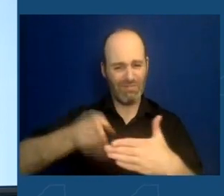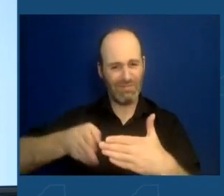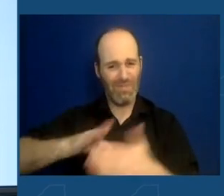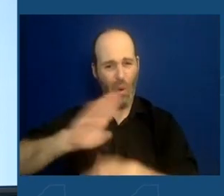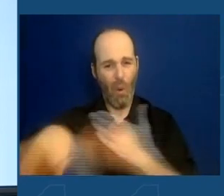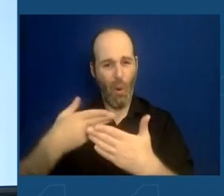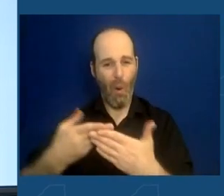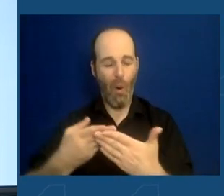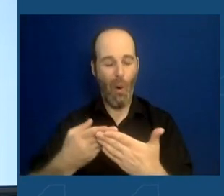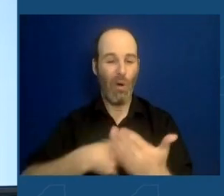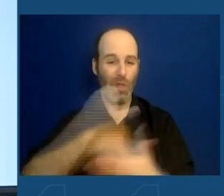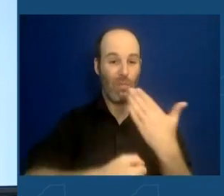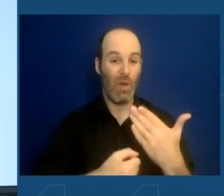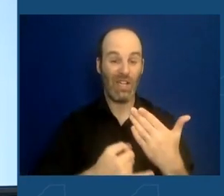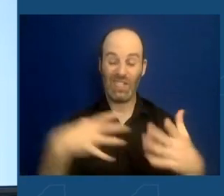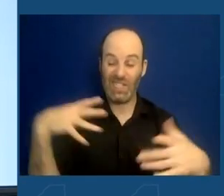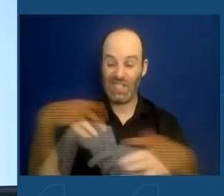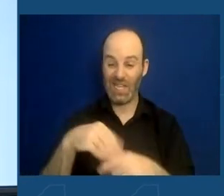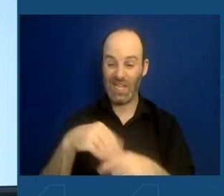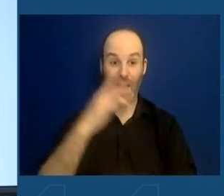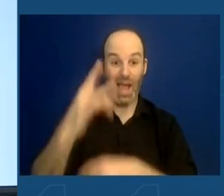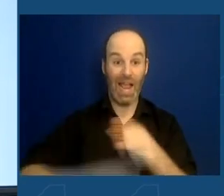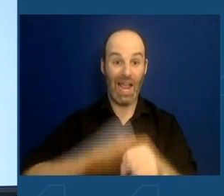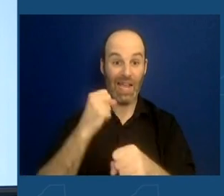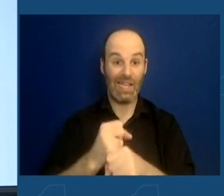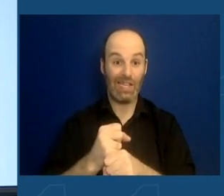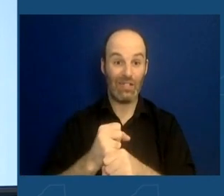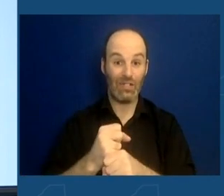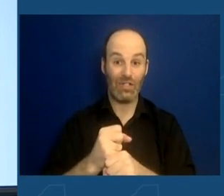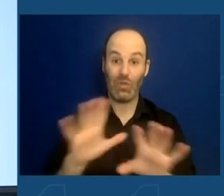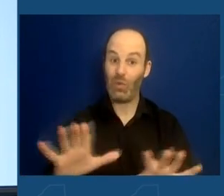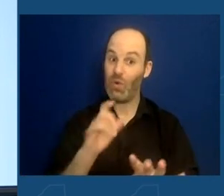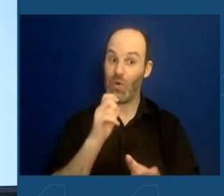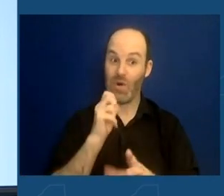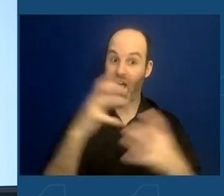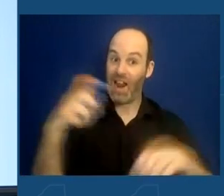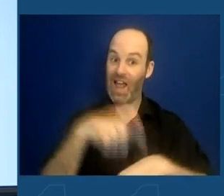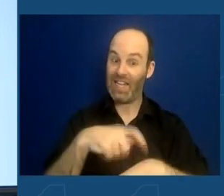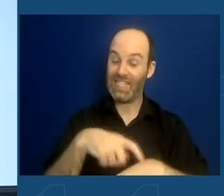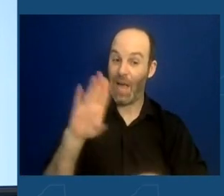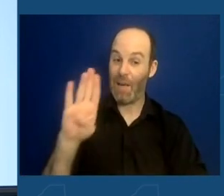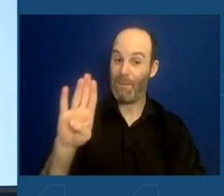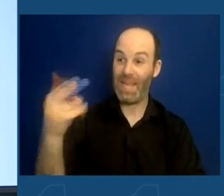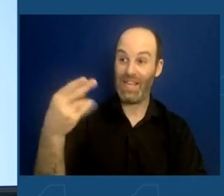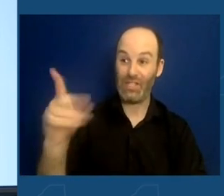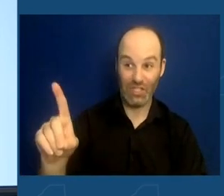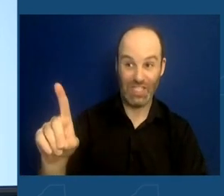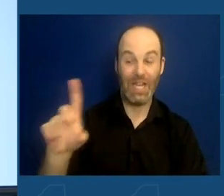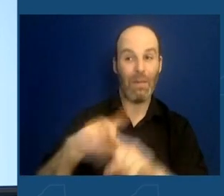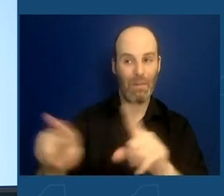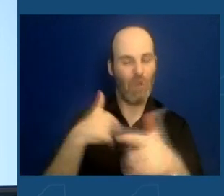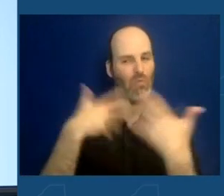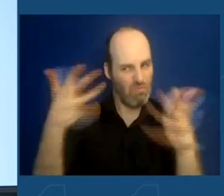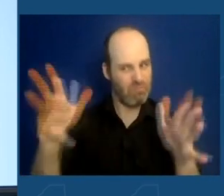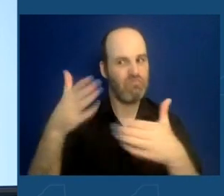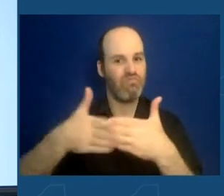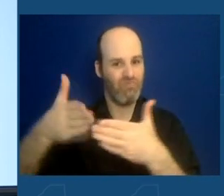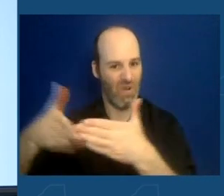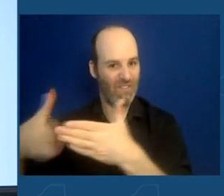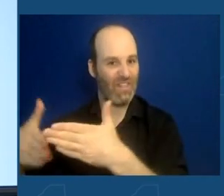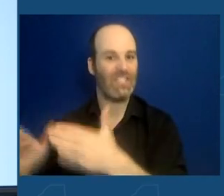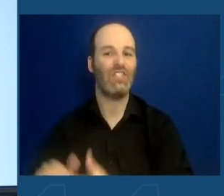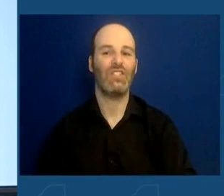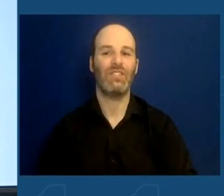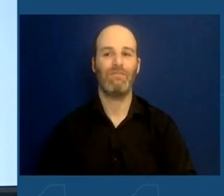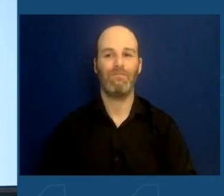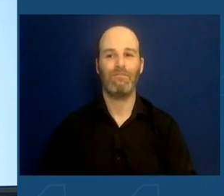my 8 years, thank goodness. Not a lot of time to spare there, BHG, but we got it. And not only